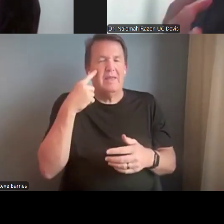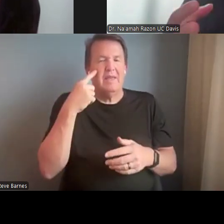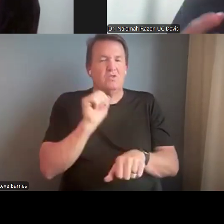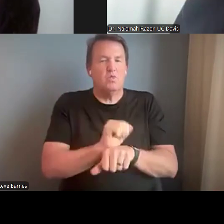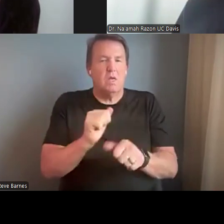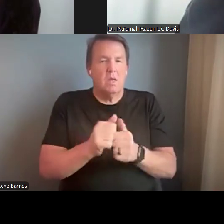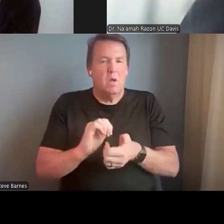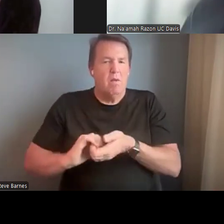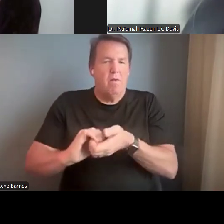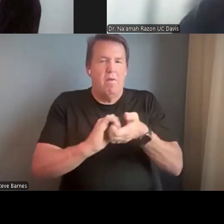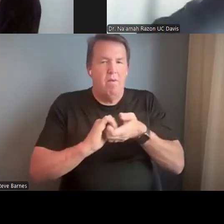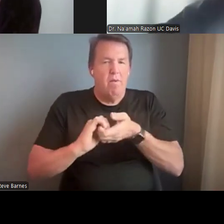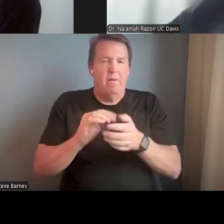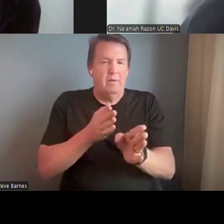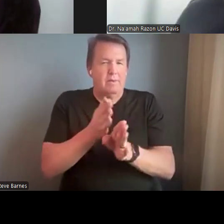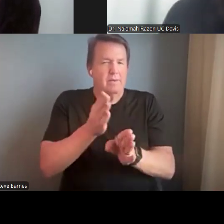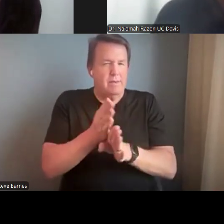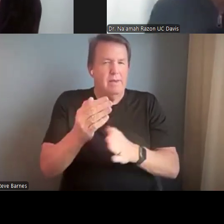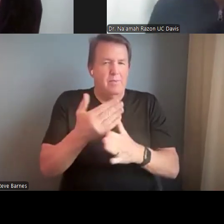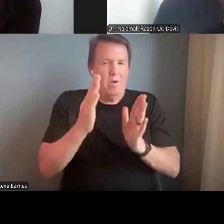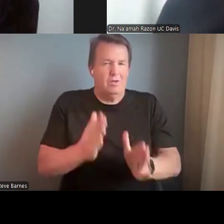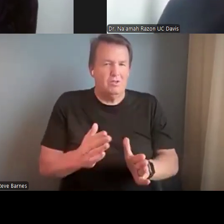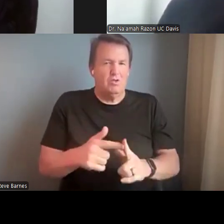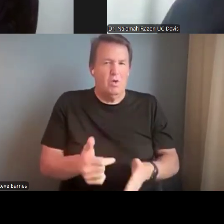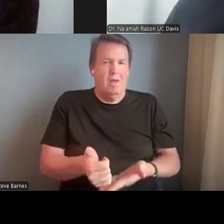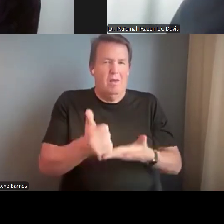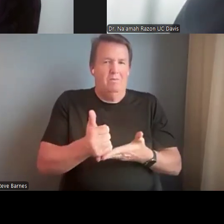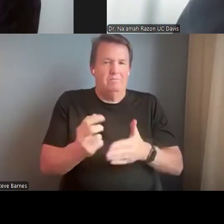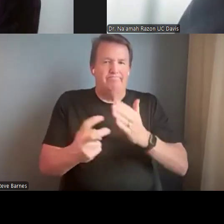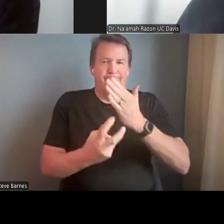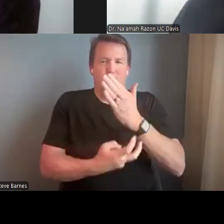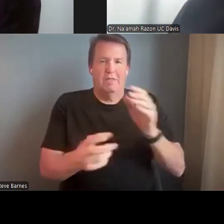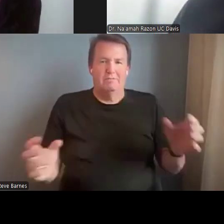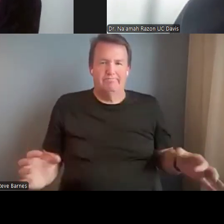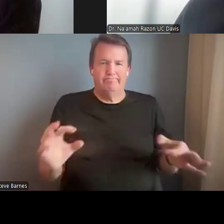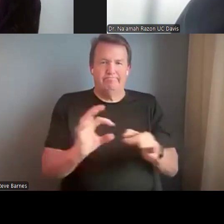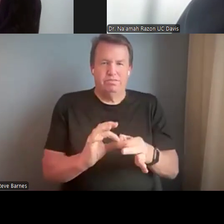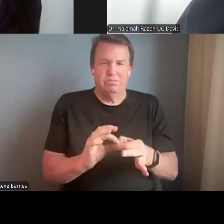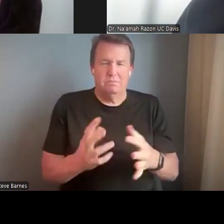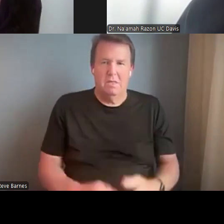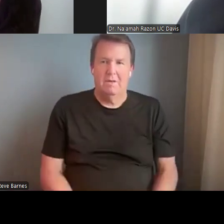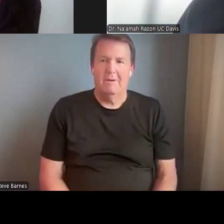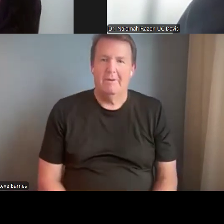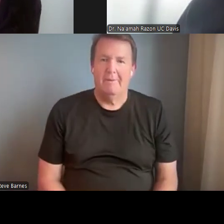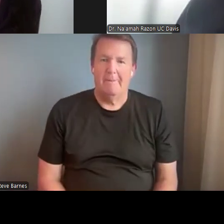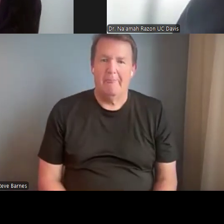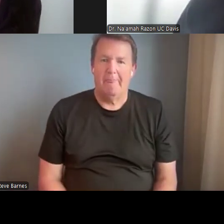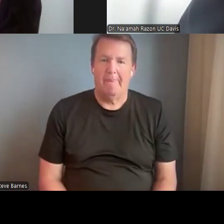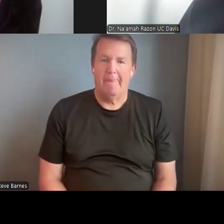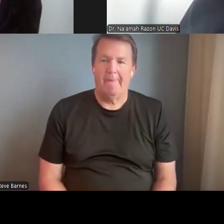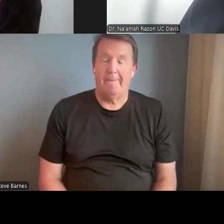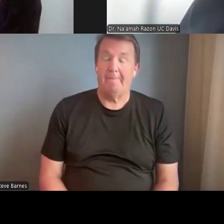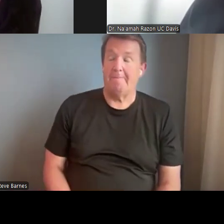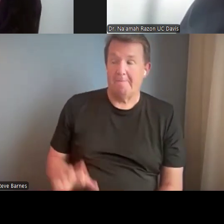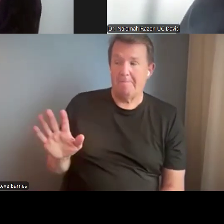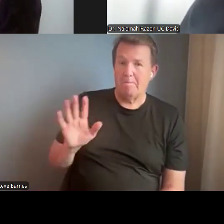to really do those bridging work. These Yeah, are, oh, I was just going to say, we're going to take a little more time. We want to make sure to hear